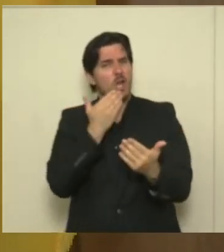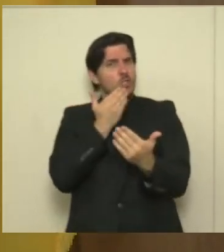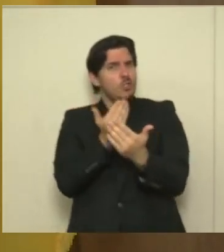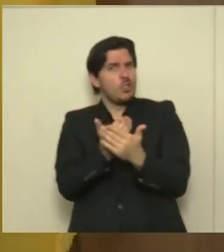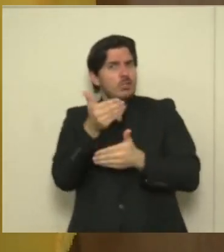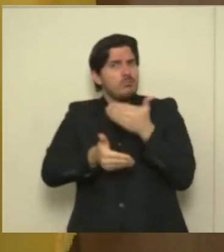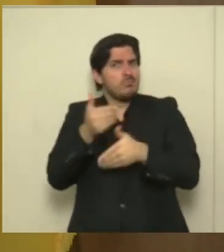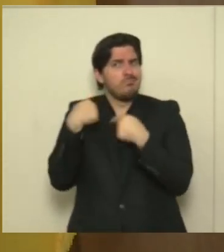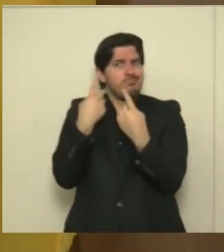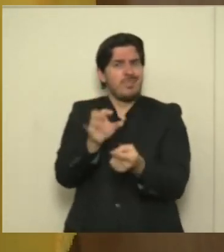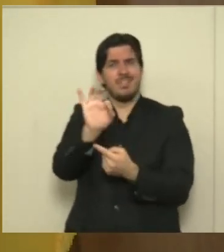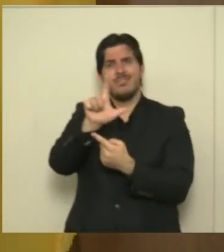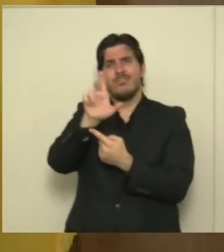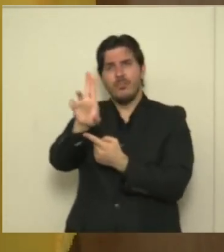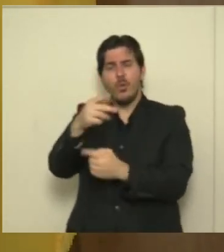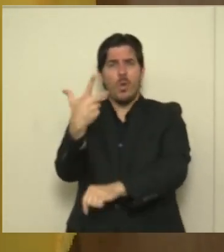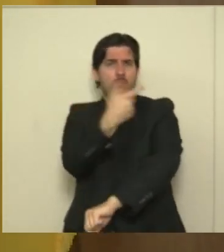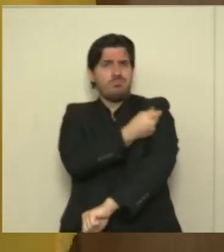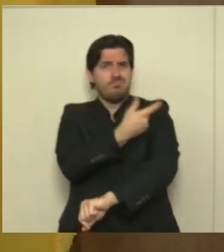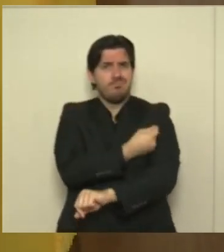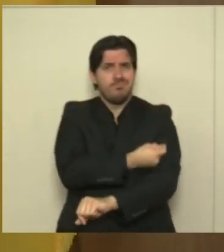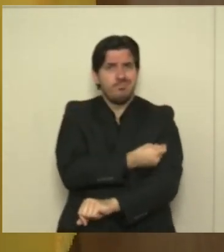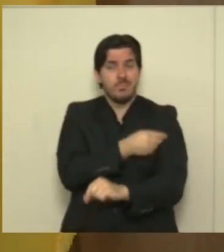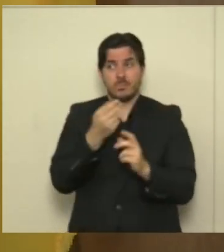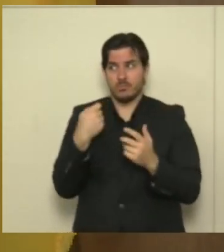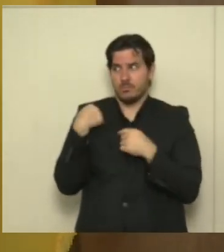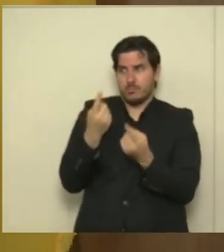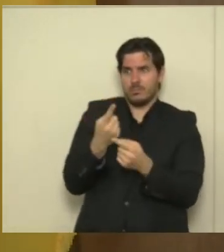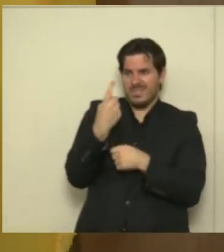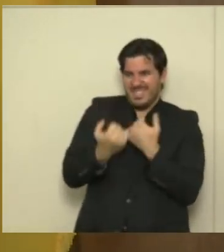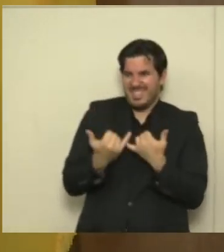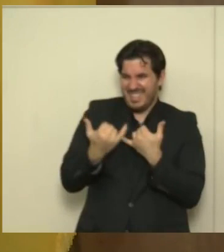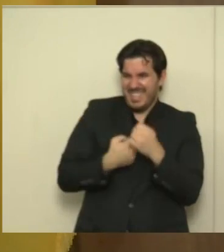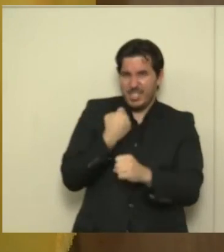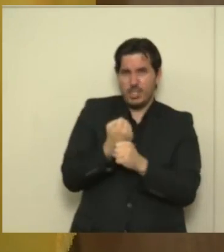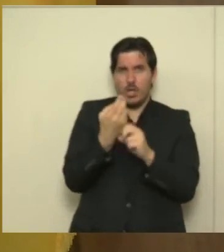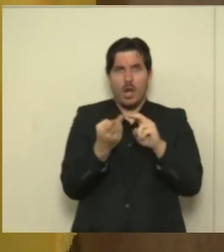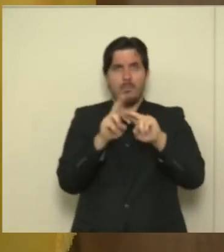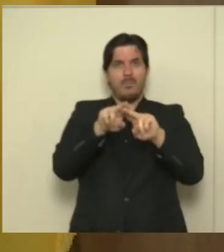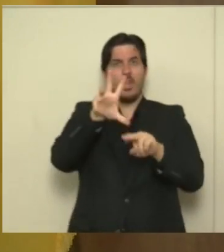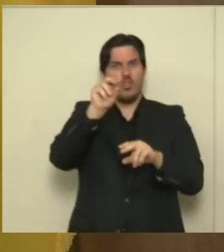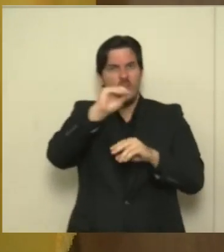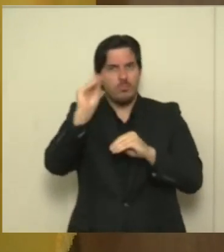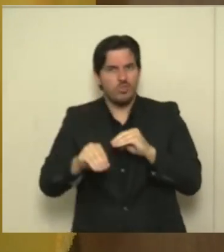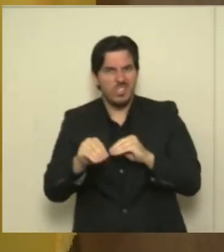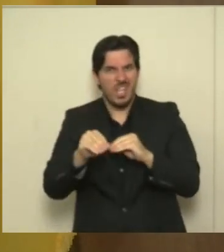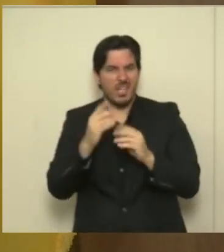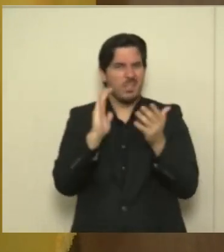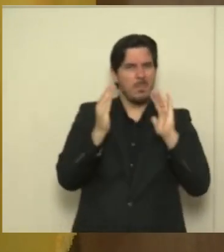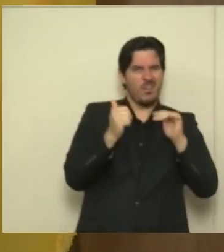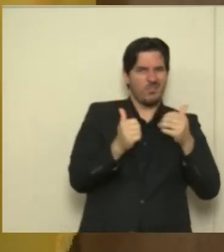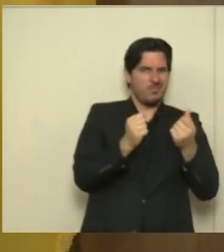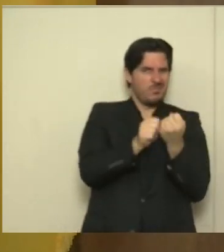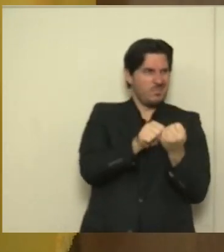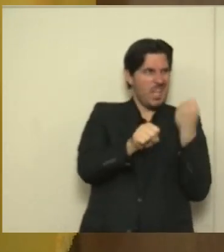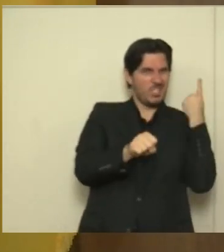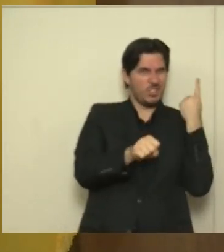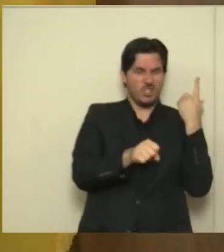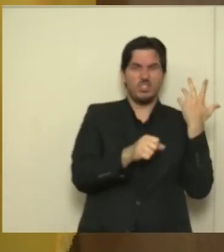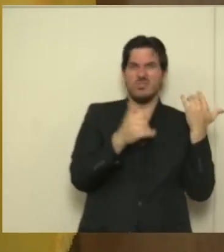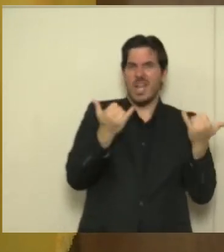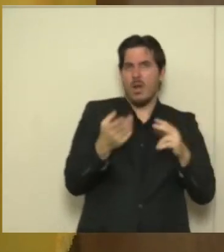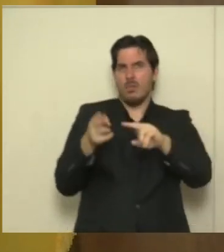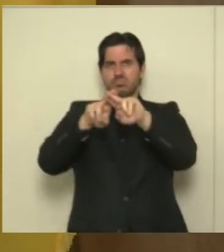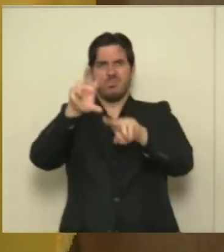30% more this year than last at the same time, have already gotten the flu vaccine. Our big push is in